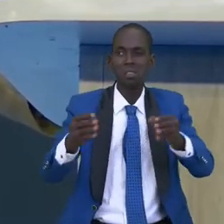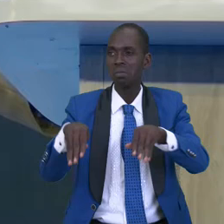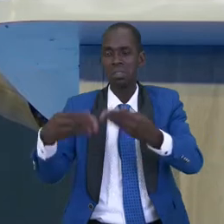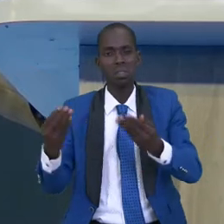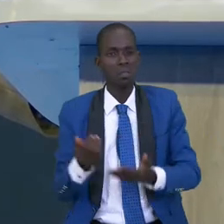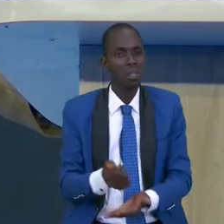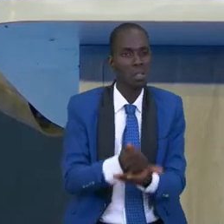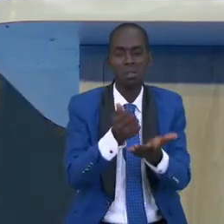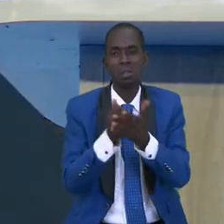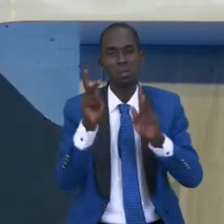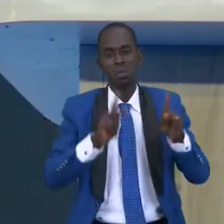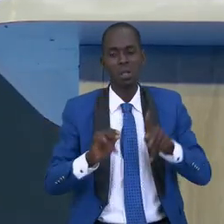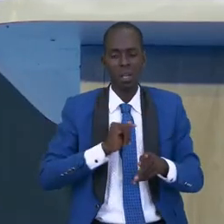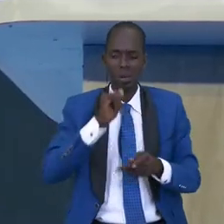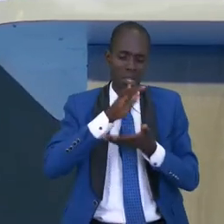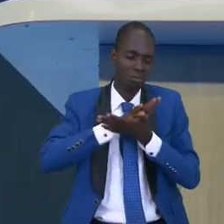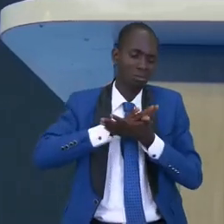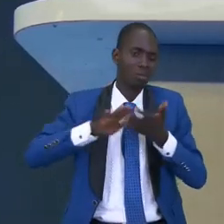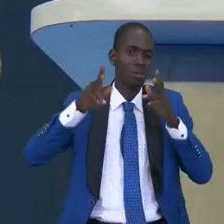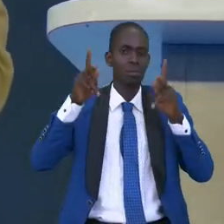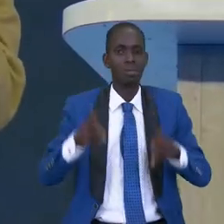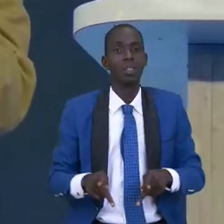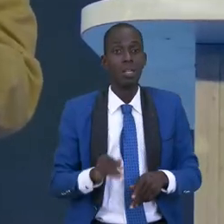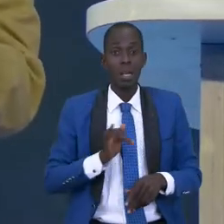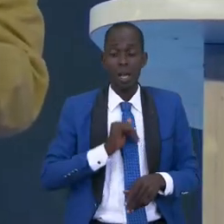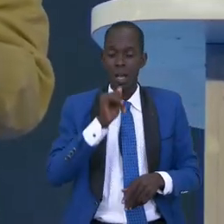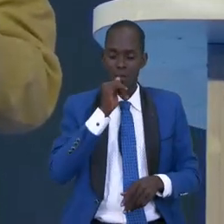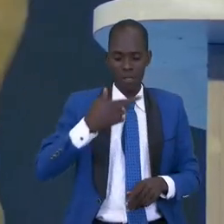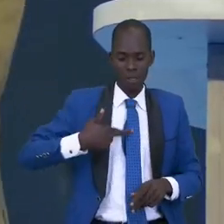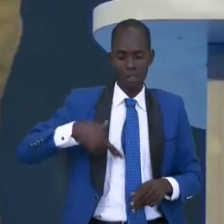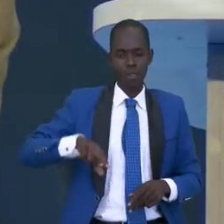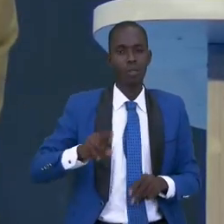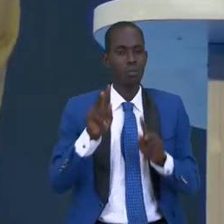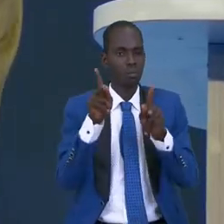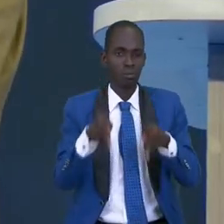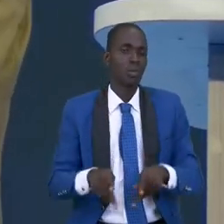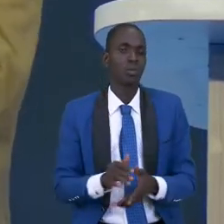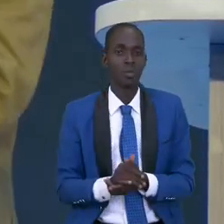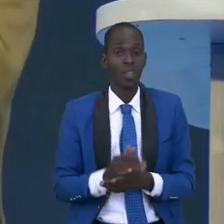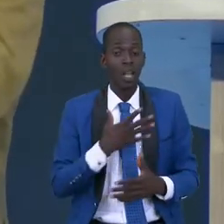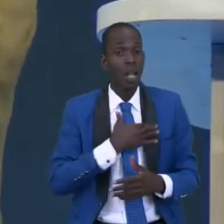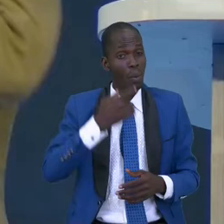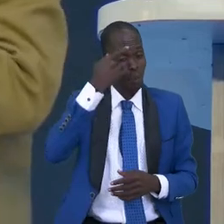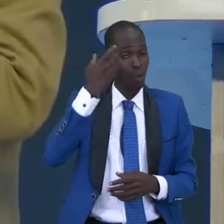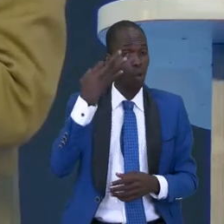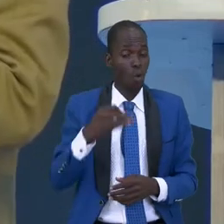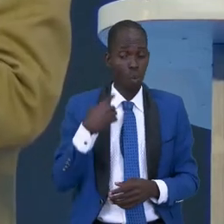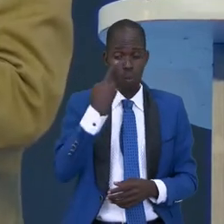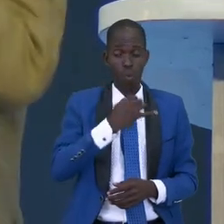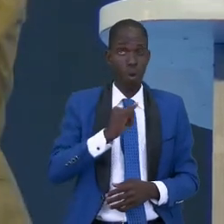plain man. I am a religious man. And because of who I